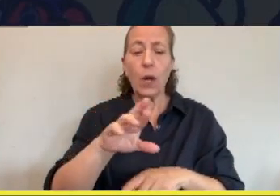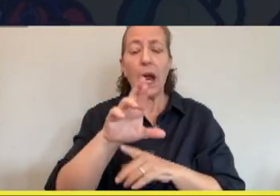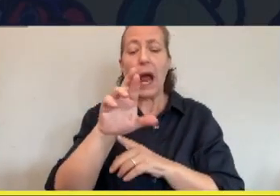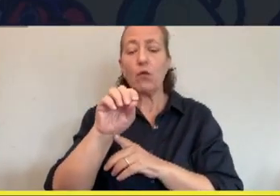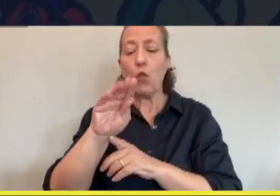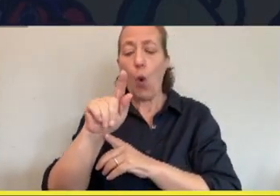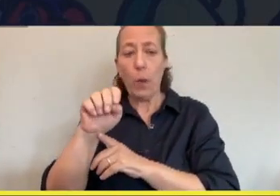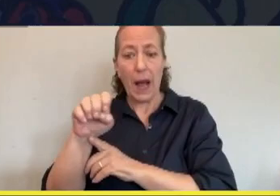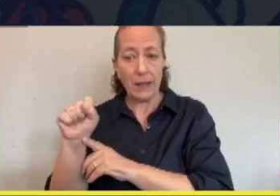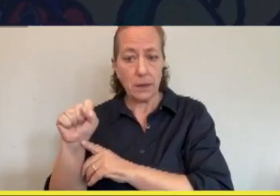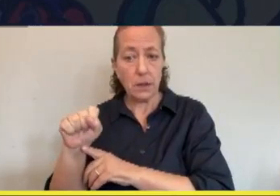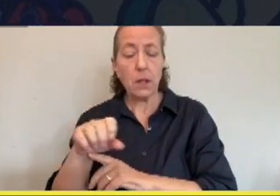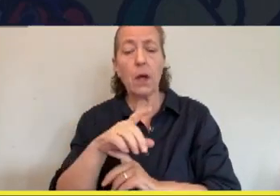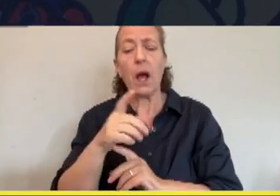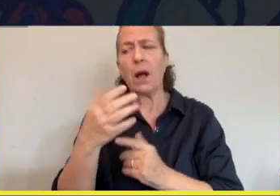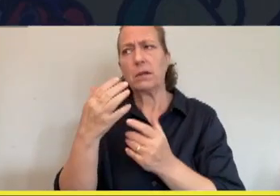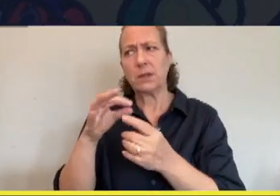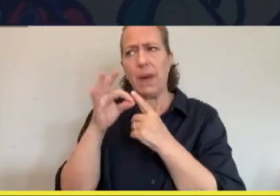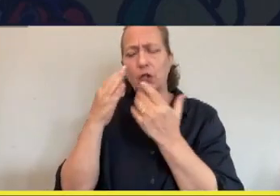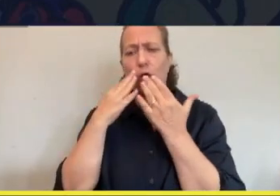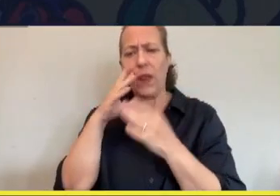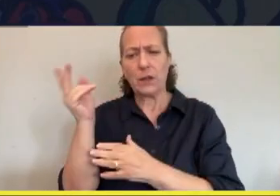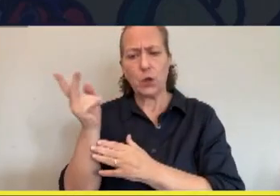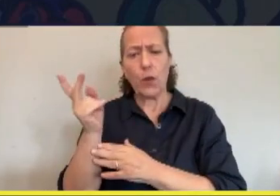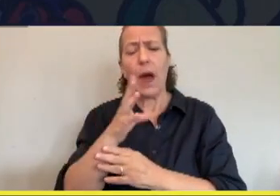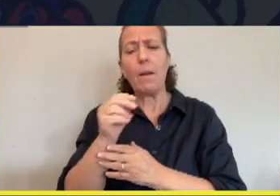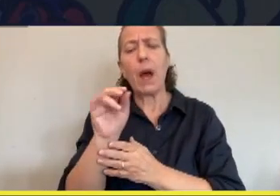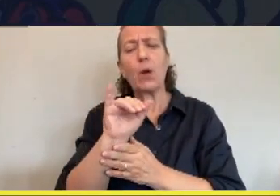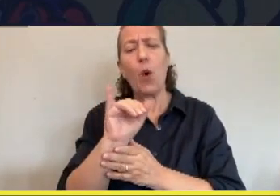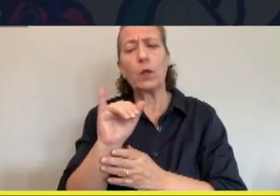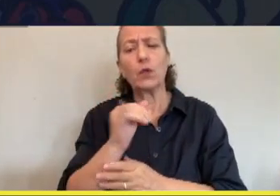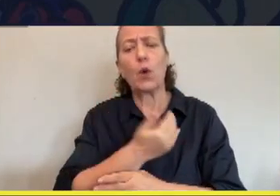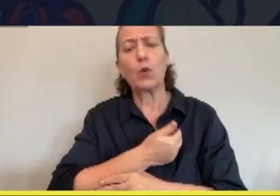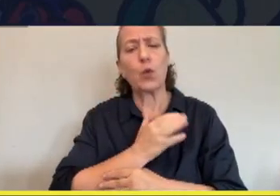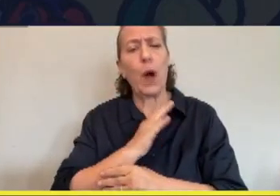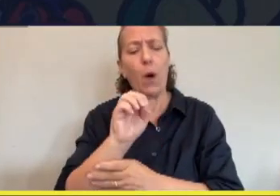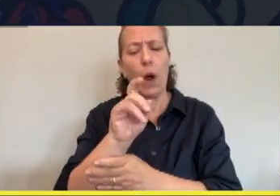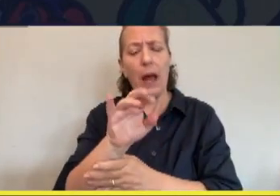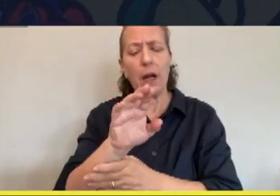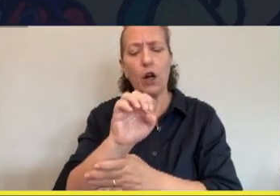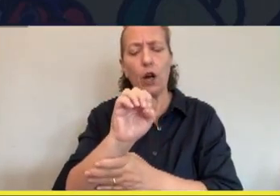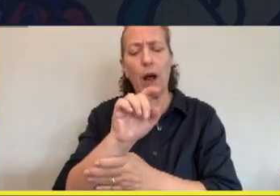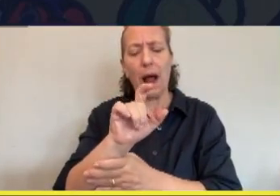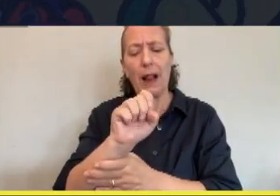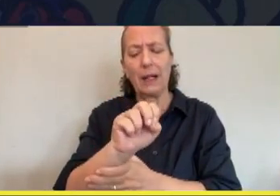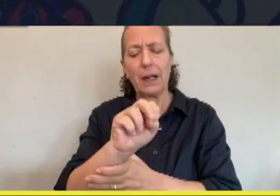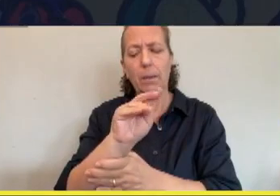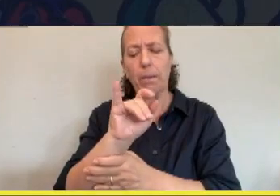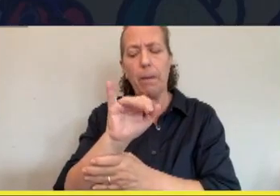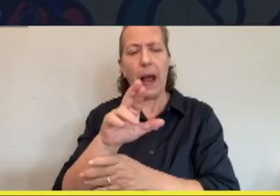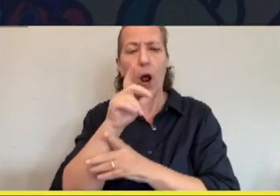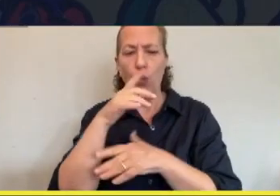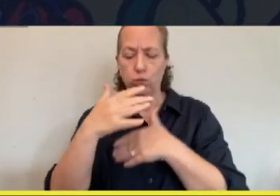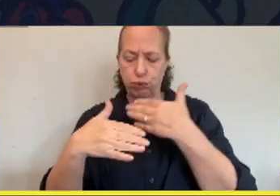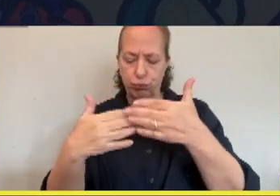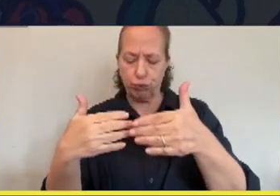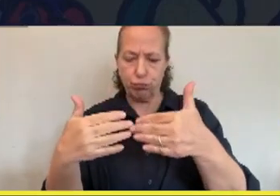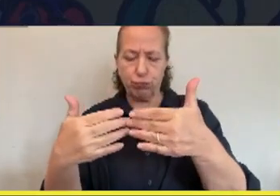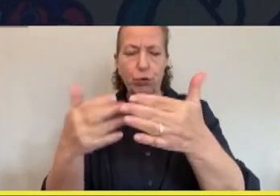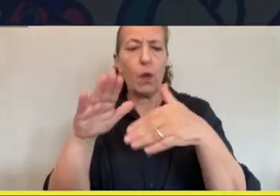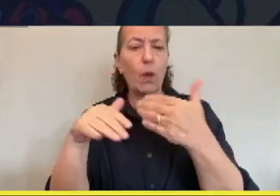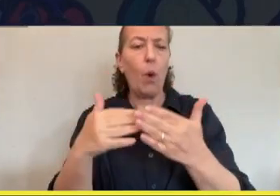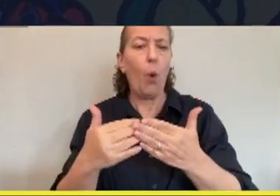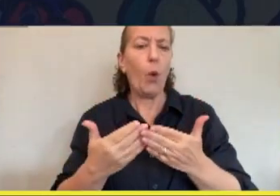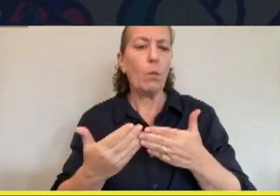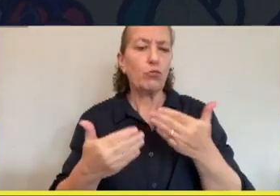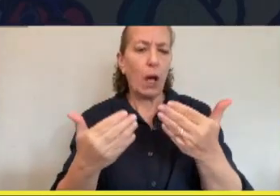special thanks to them as well, and to our assigned editor, Ellen Bayer, who shepherded the issue through our processes. It's now